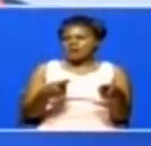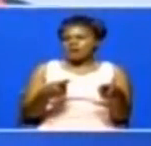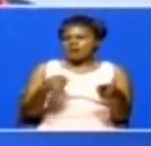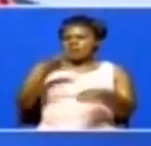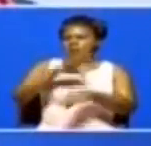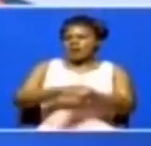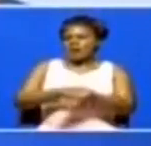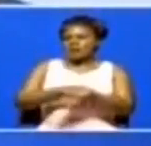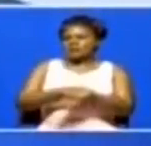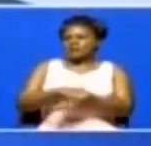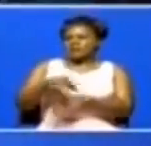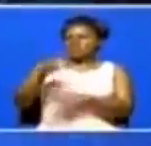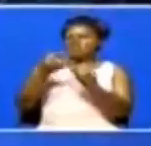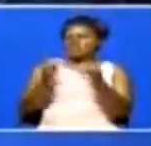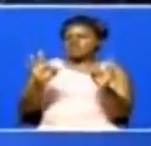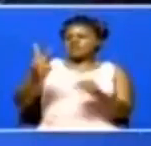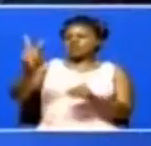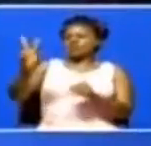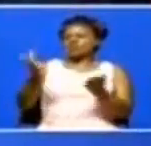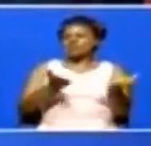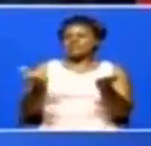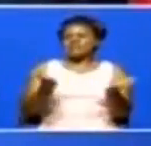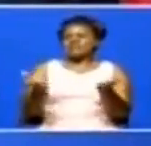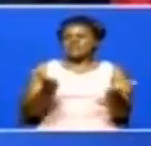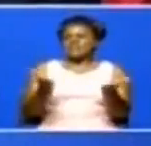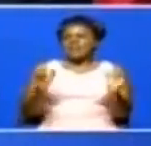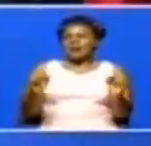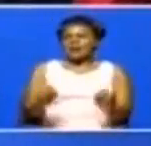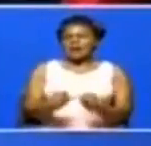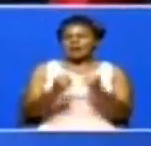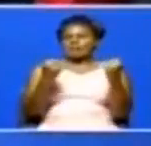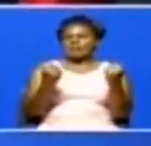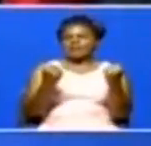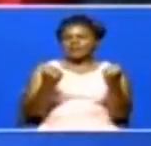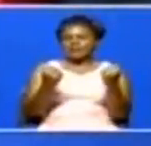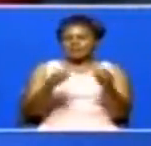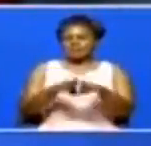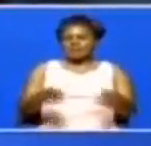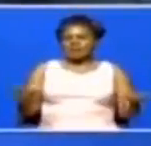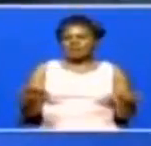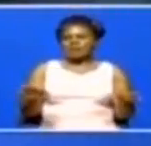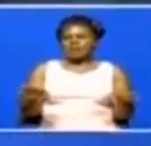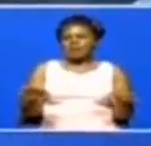two free services that has to be done in the farm. We don't